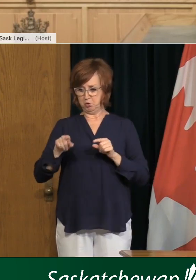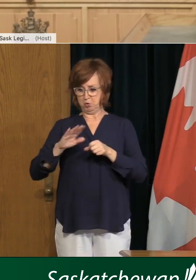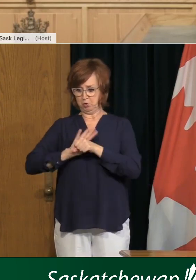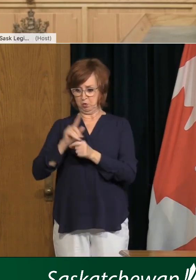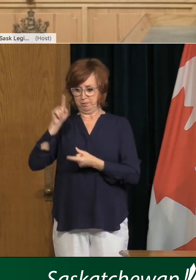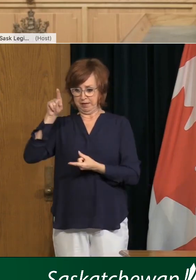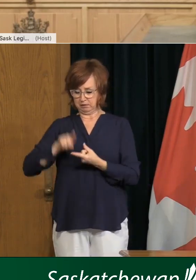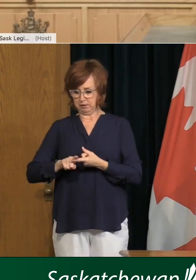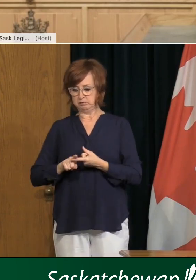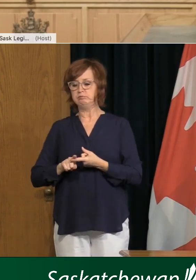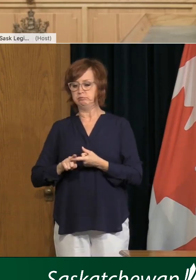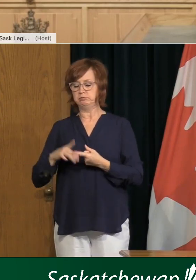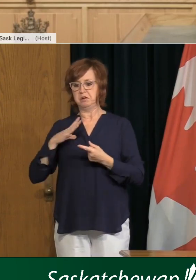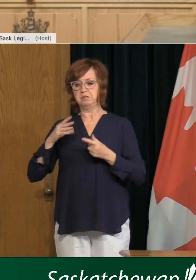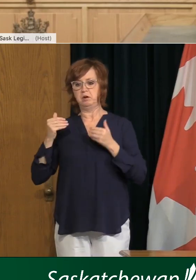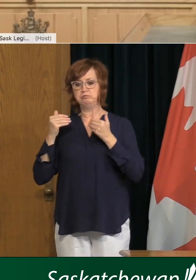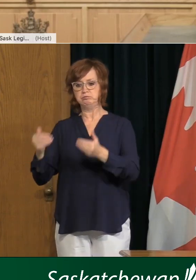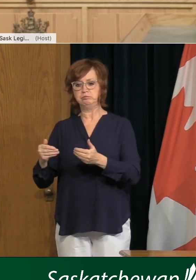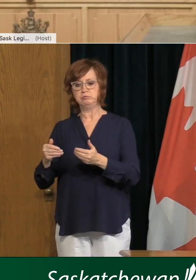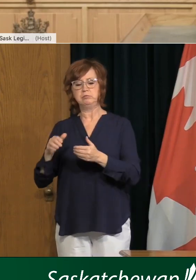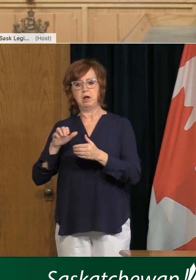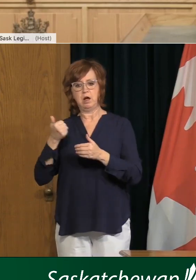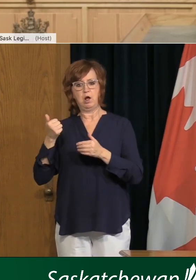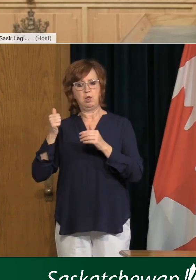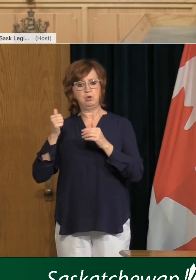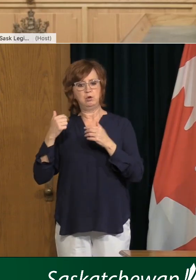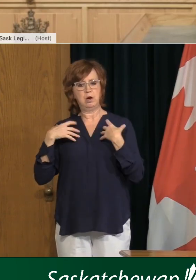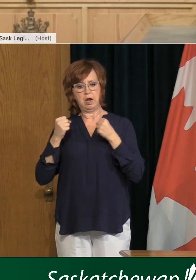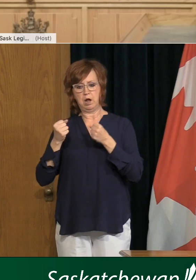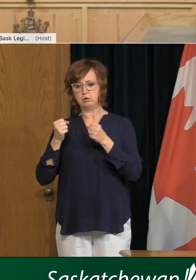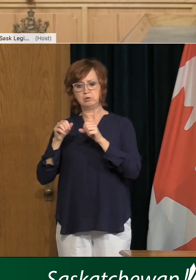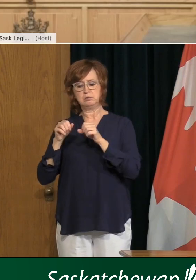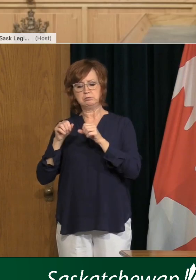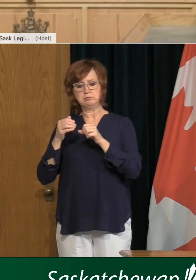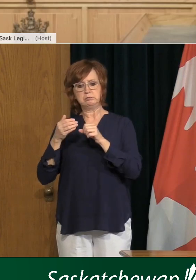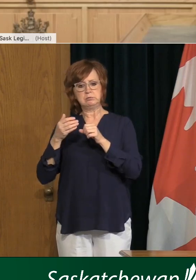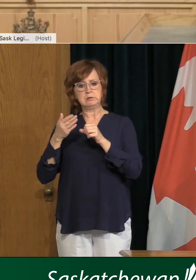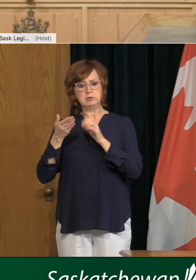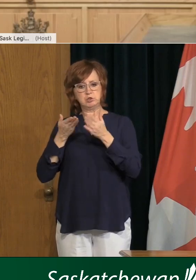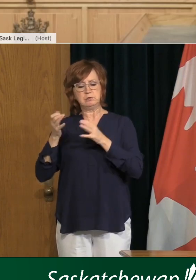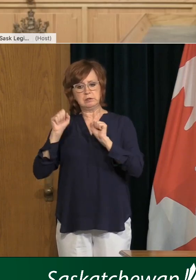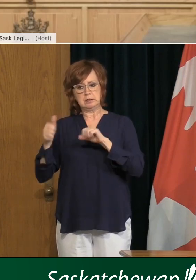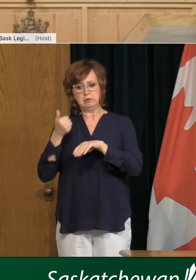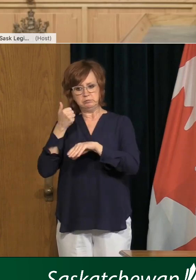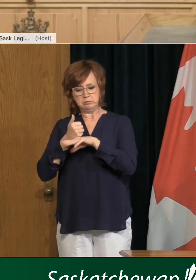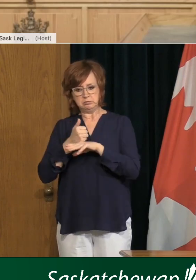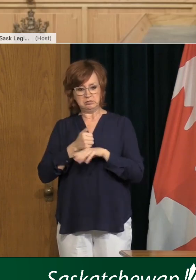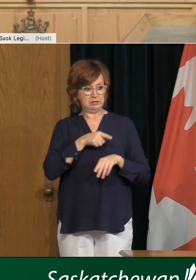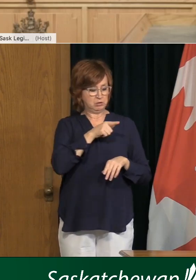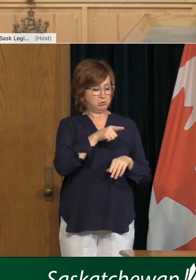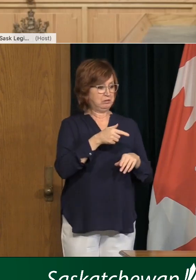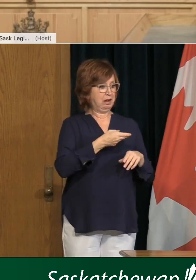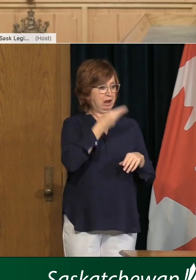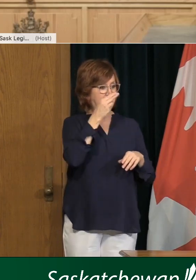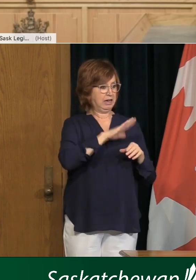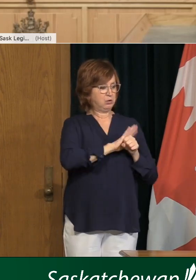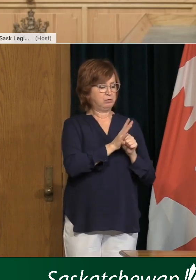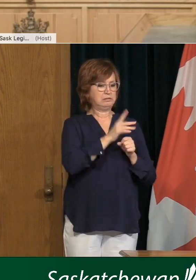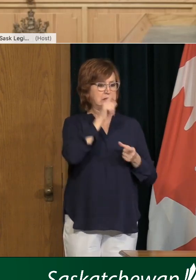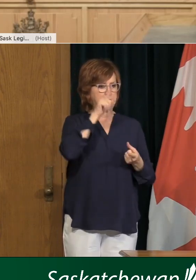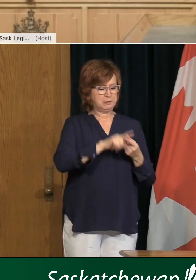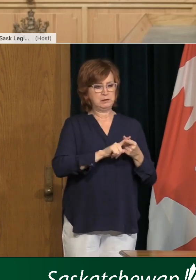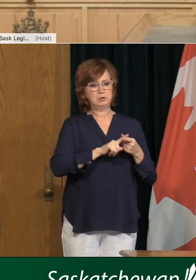COVID-related infections, as well as potential outbreaks at different points in time. Next slide, please.